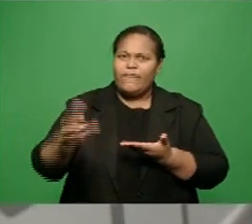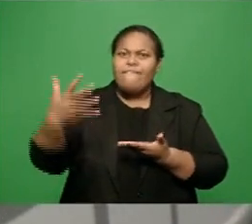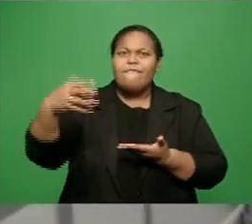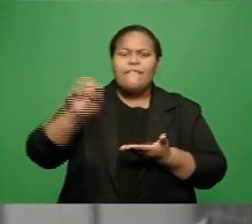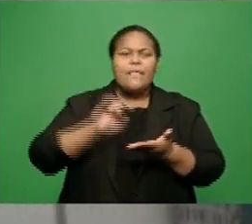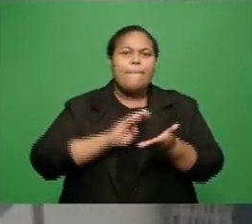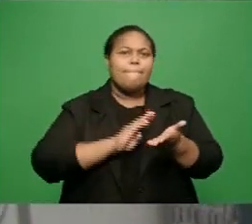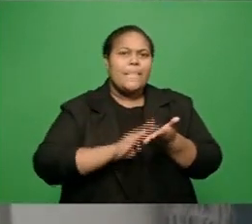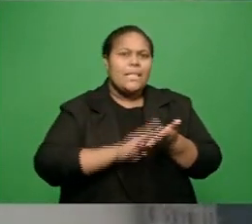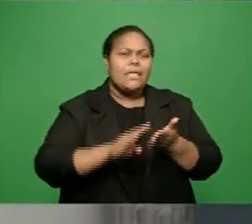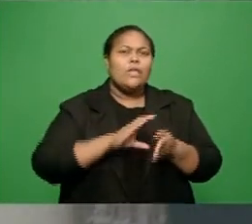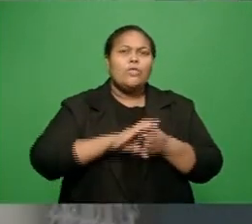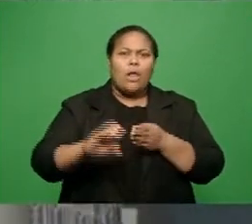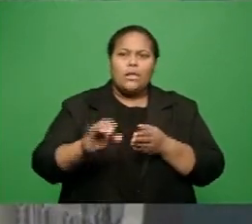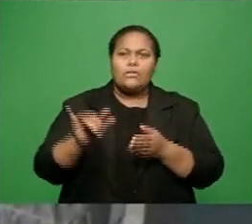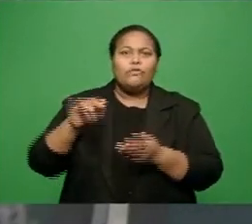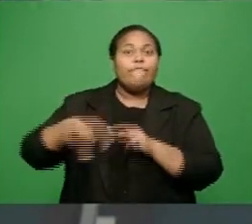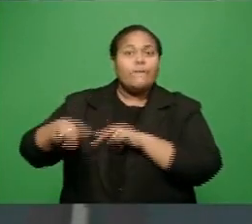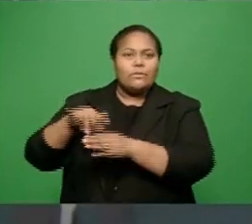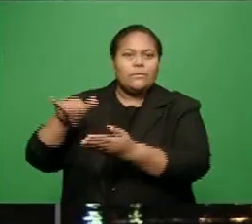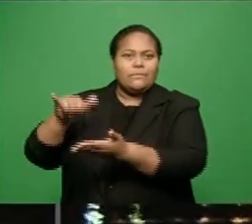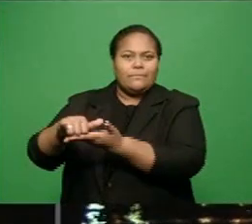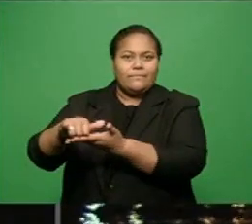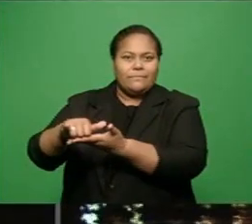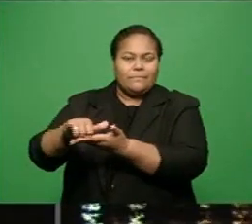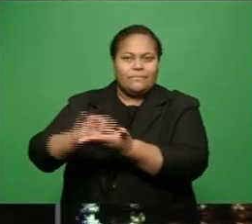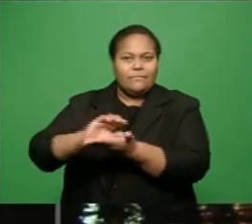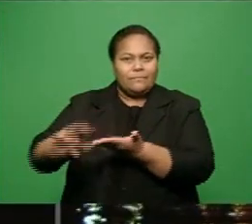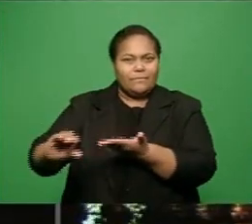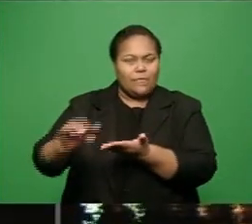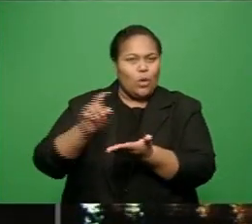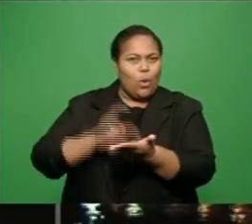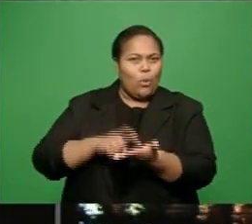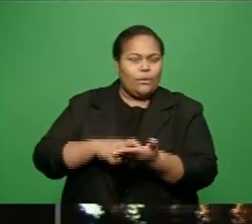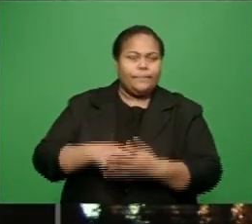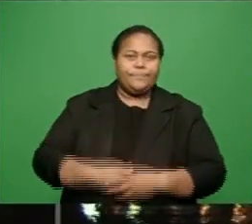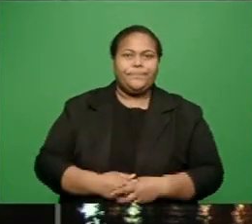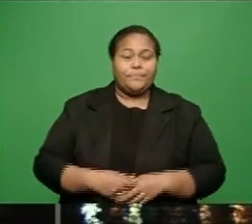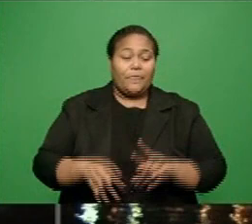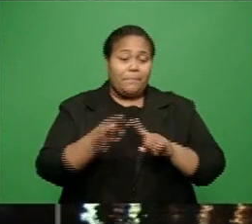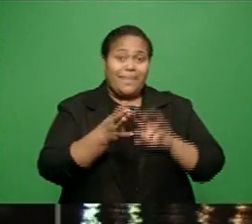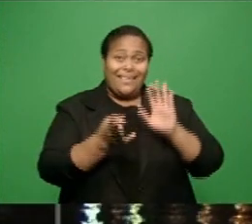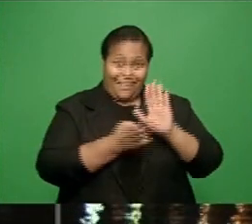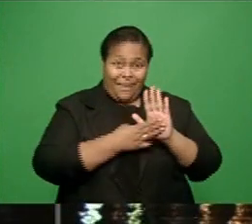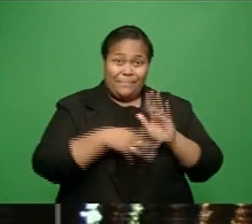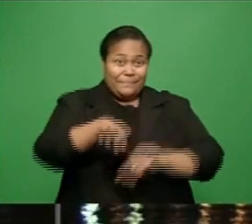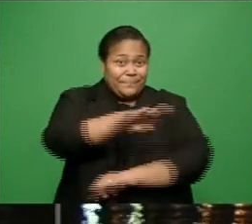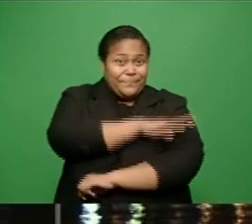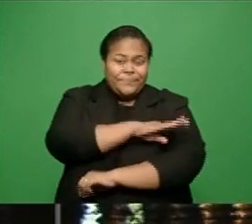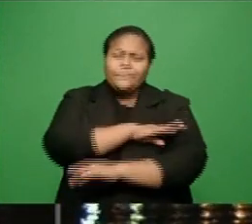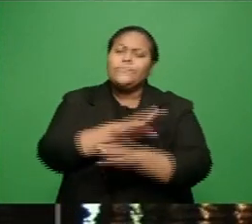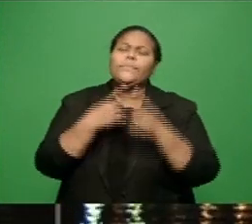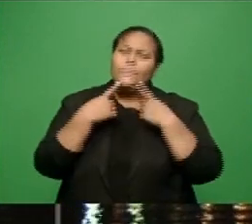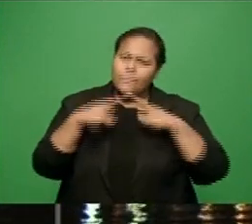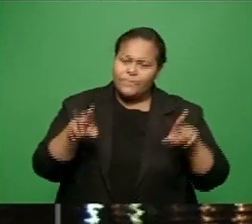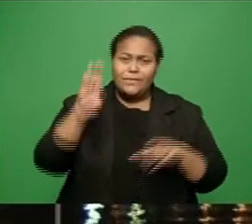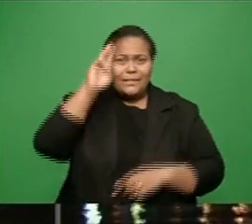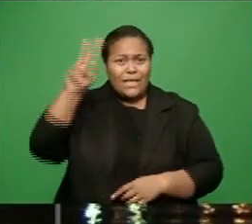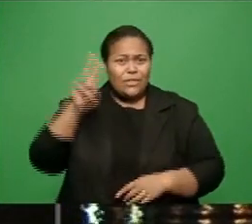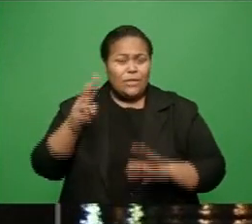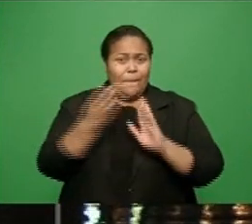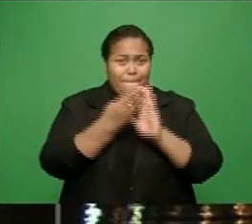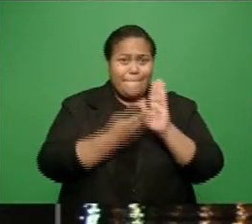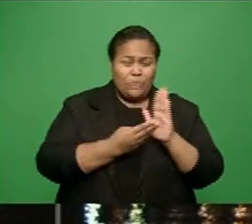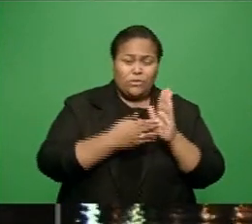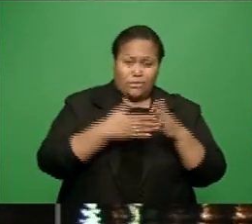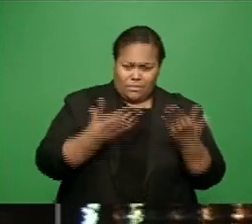Airways. Philip Naikaso, FBC News. Prime Minister Voreqe Bainimarama says with the national budget passed, the stage is set